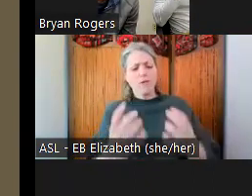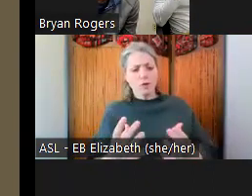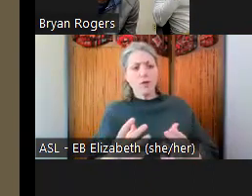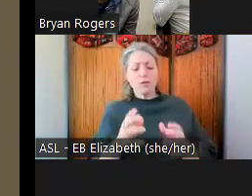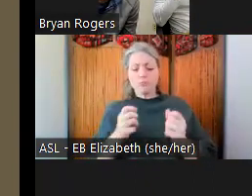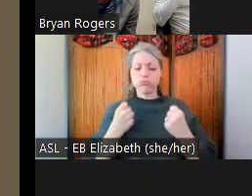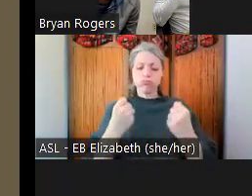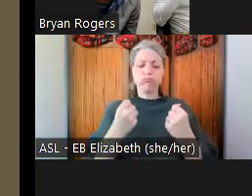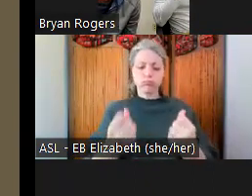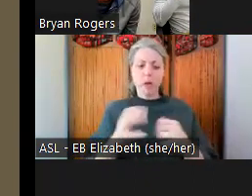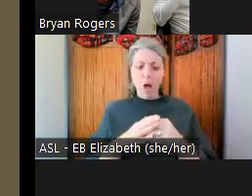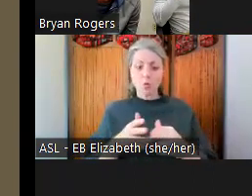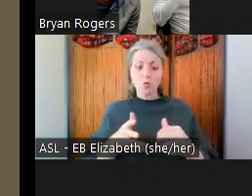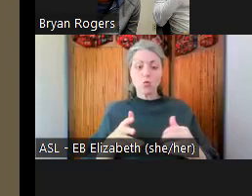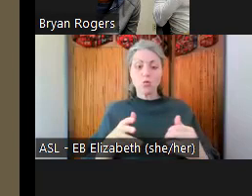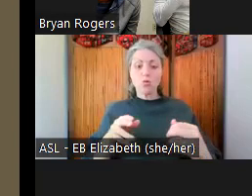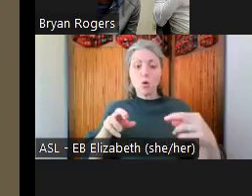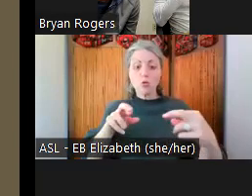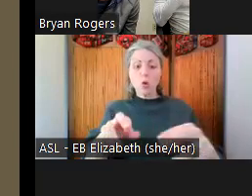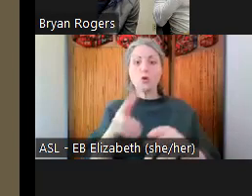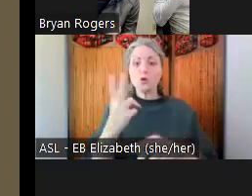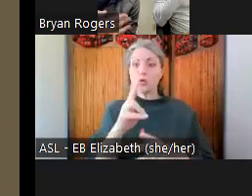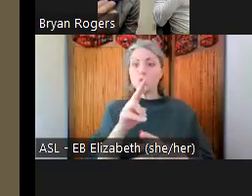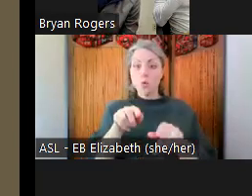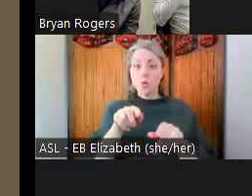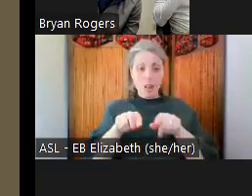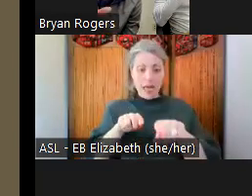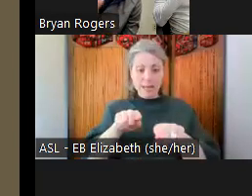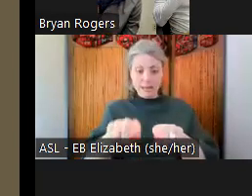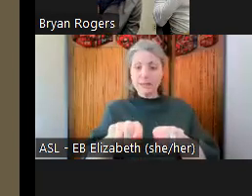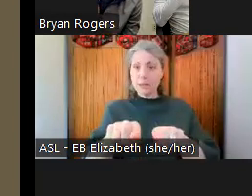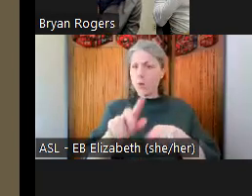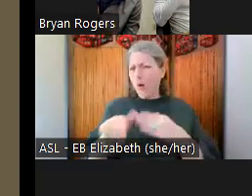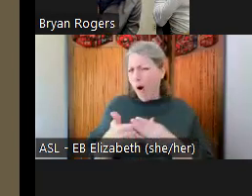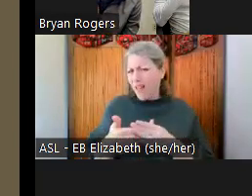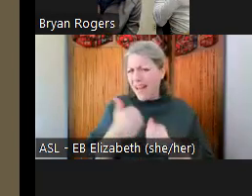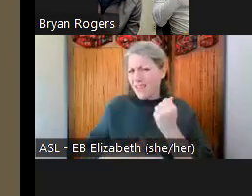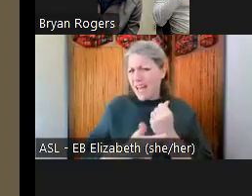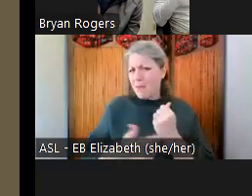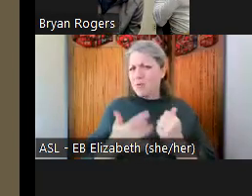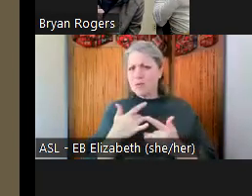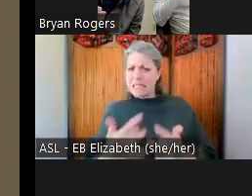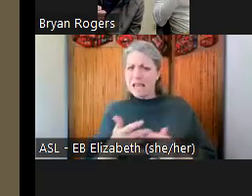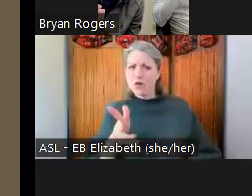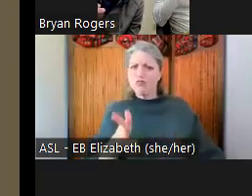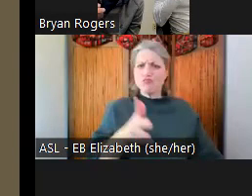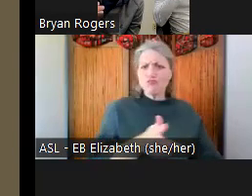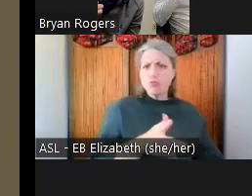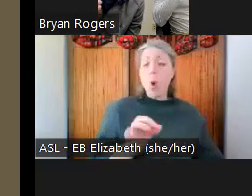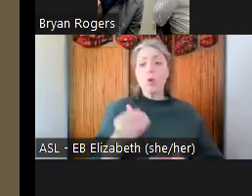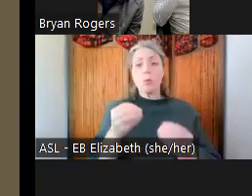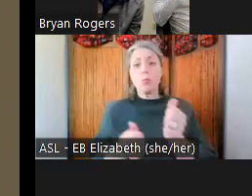a road and there's 2 lanes to choose from, as we all, I'm sure, do every time, you always pull into that closest